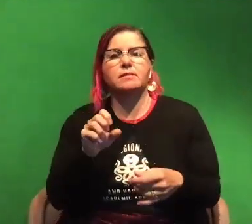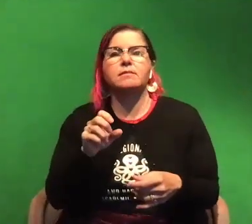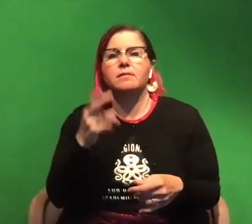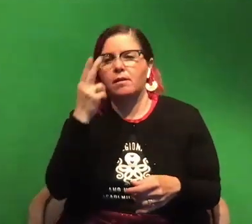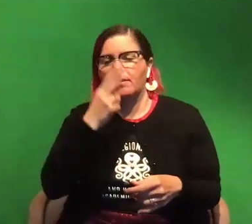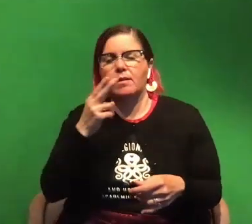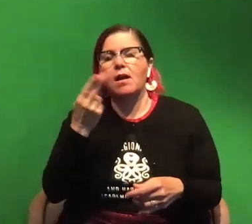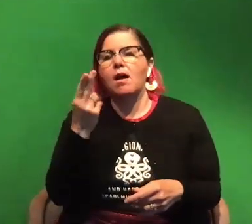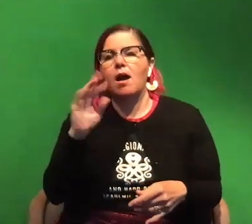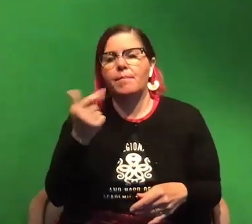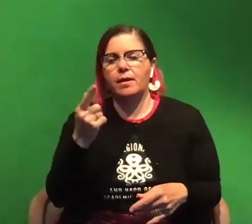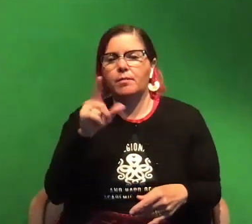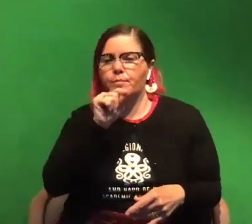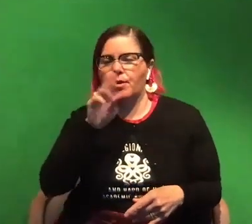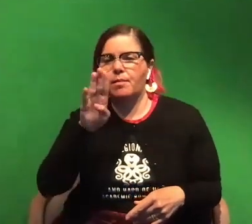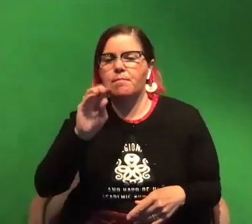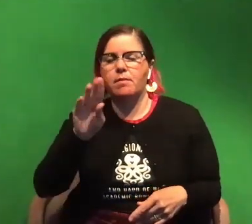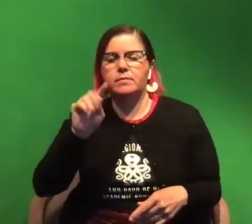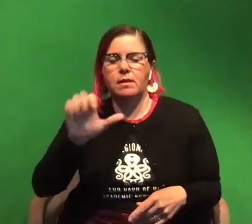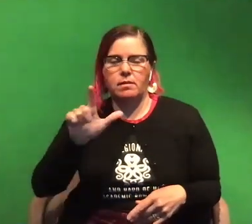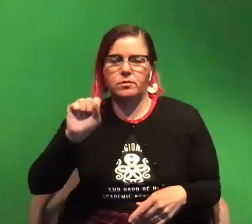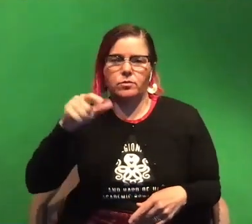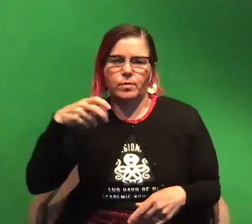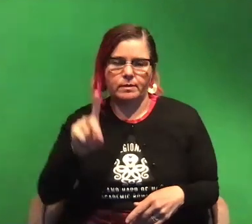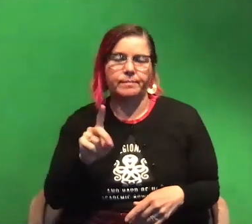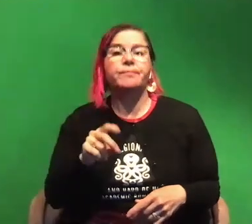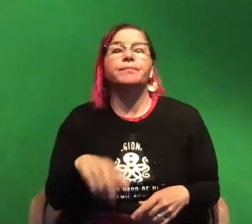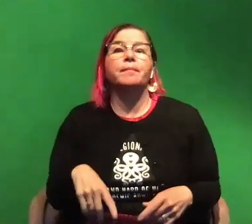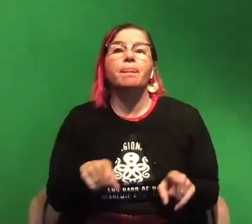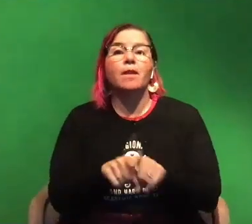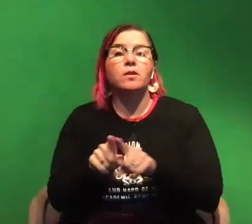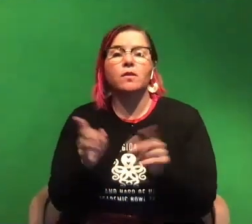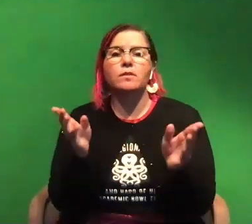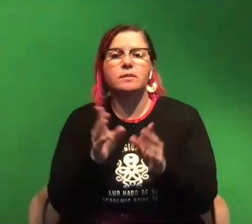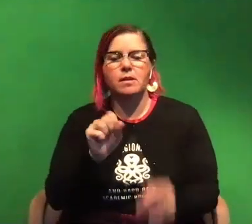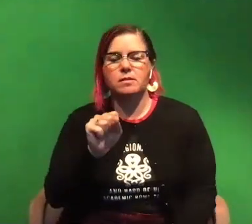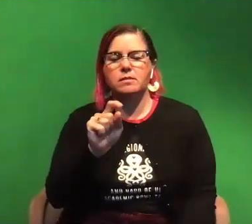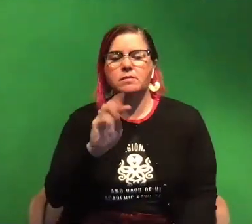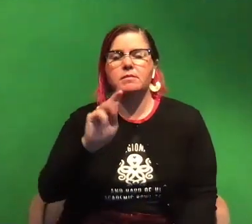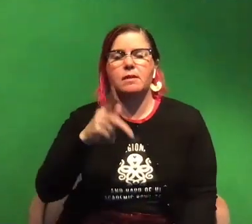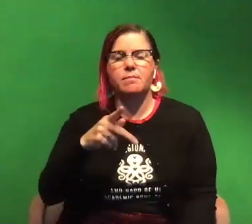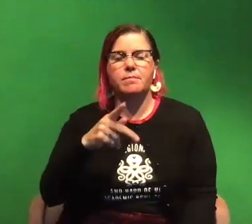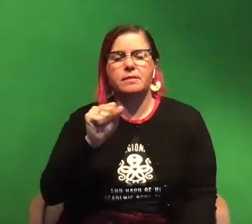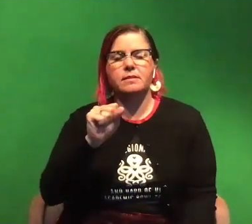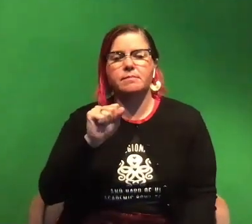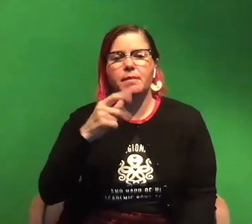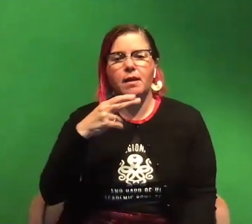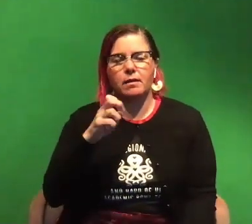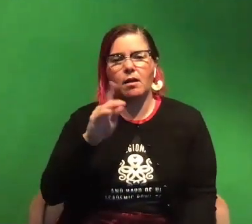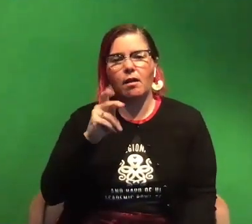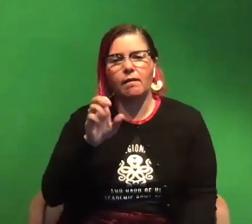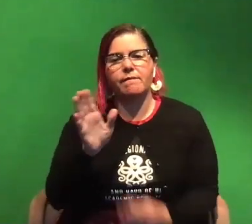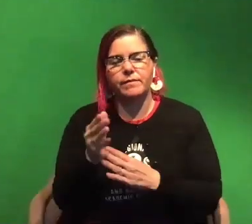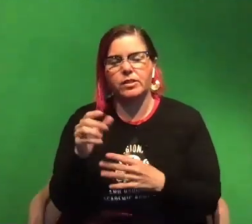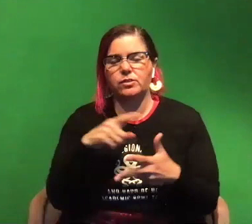bobtail. We also have a small stumpy spine cuttlefish, Cephalopod bandensis. We've got cultures of them